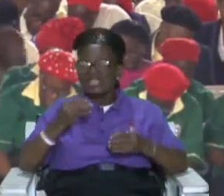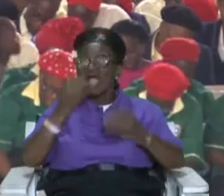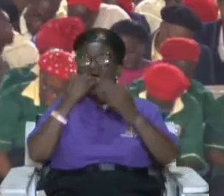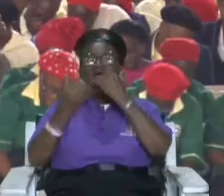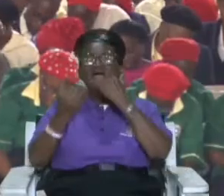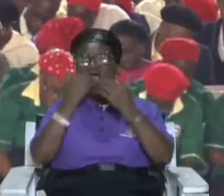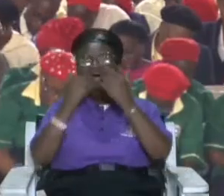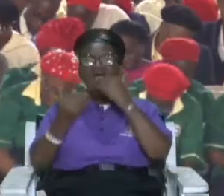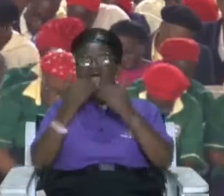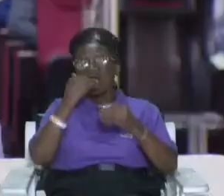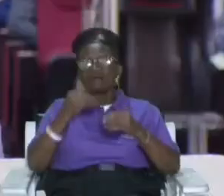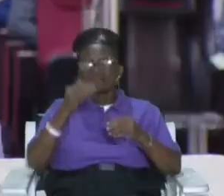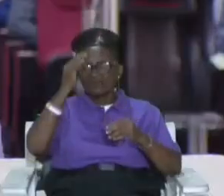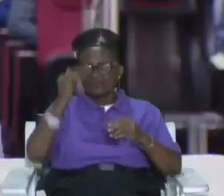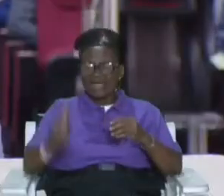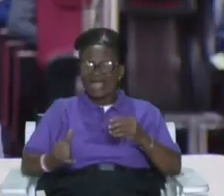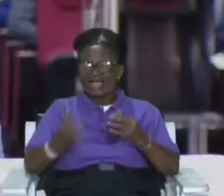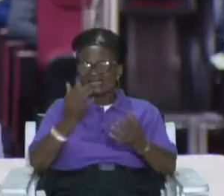fire.